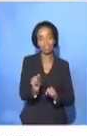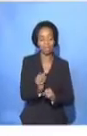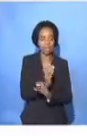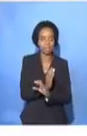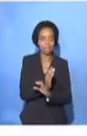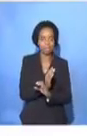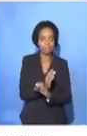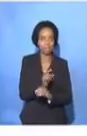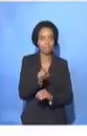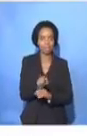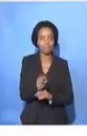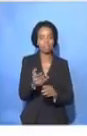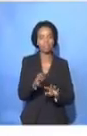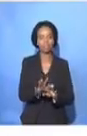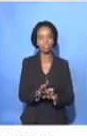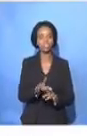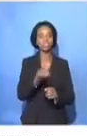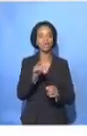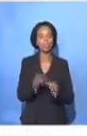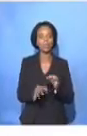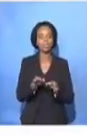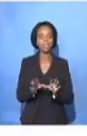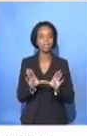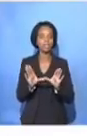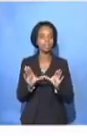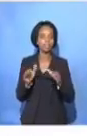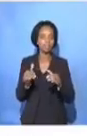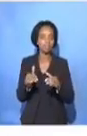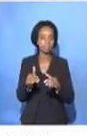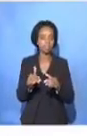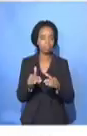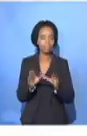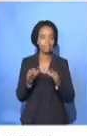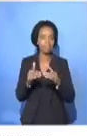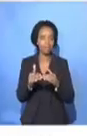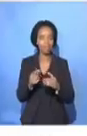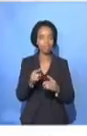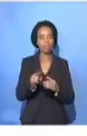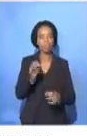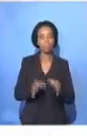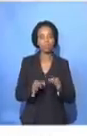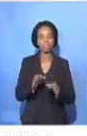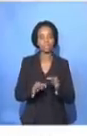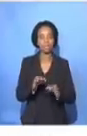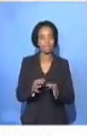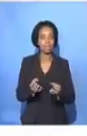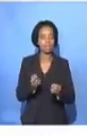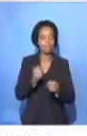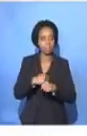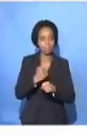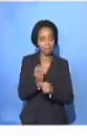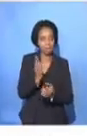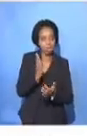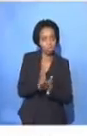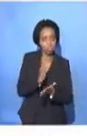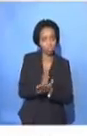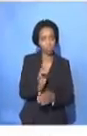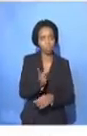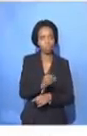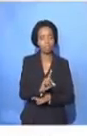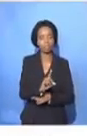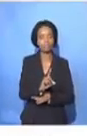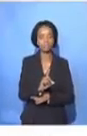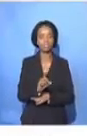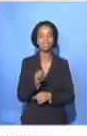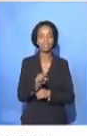and monitored political election broadcast and political advertisements and ensured the